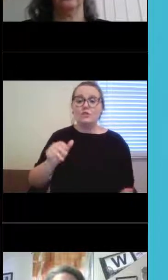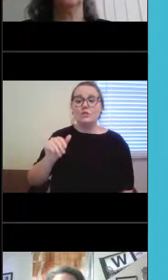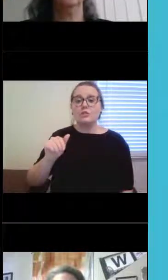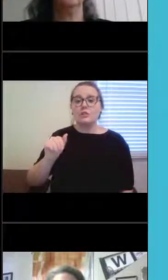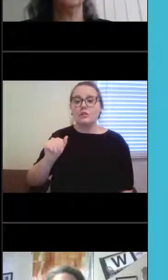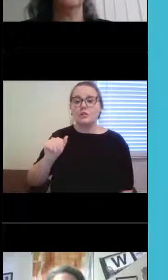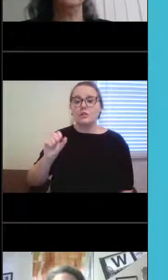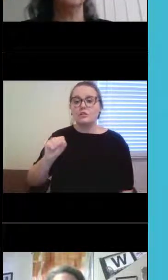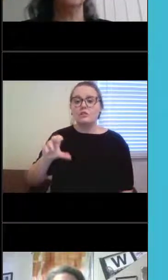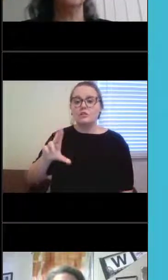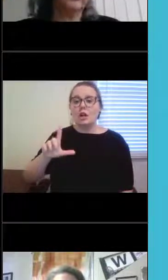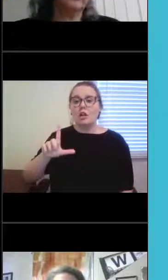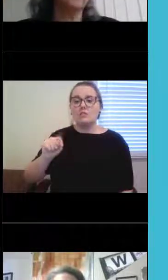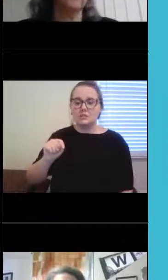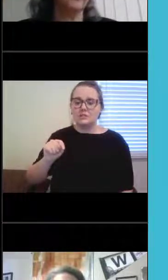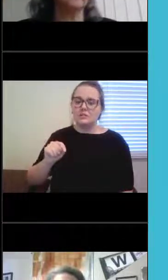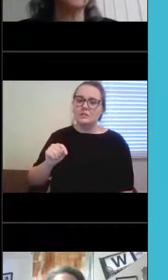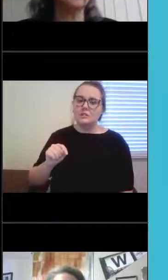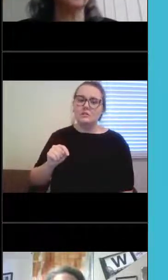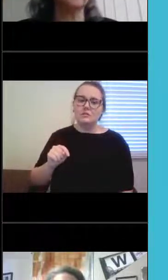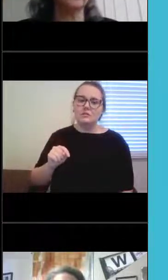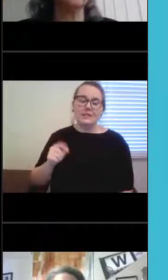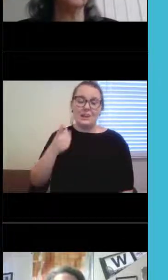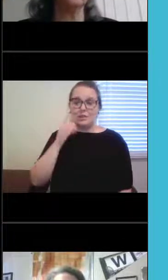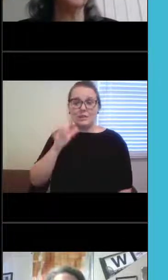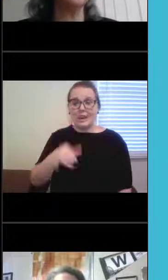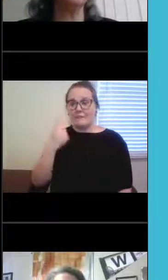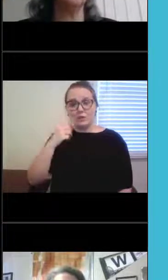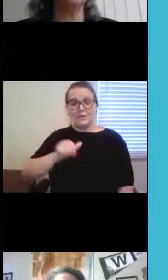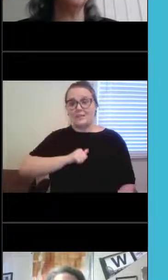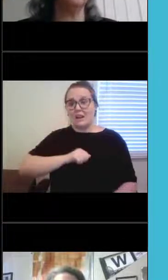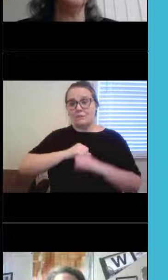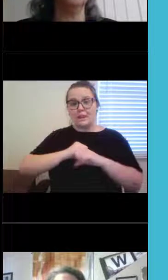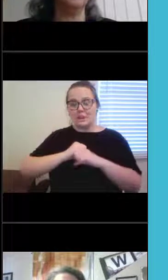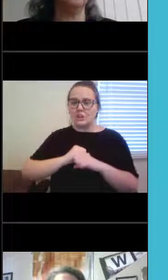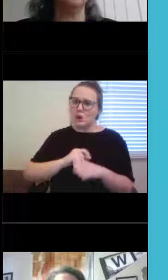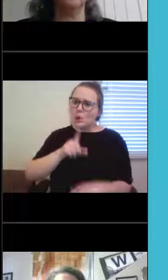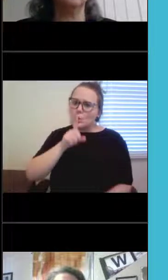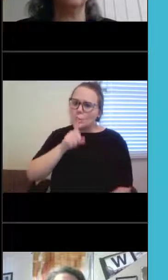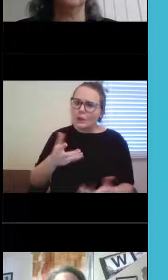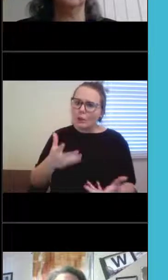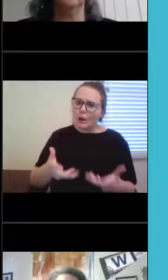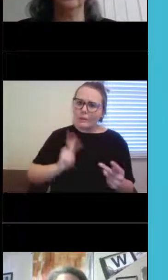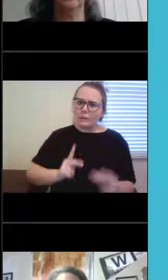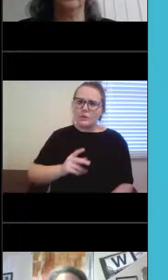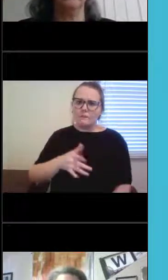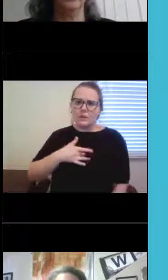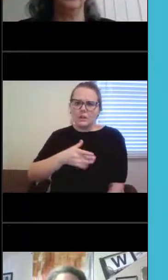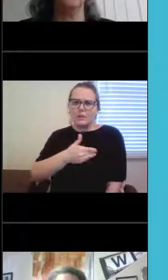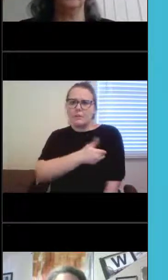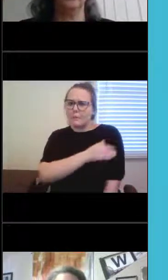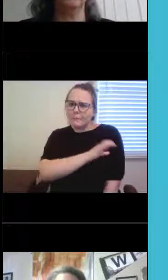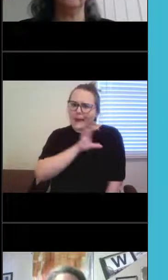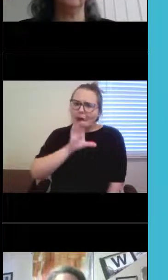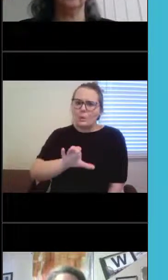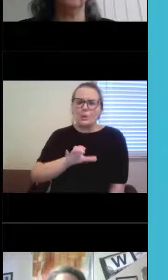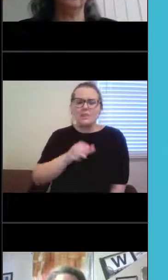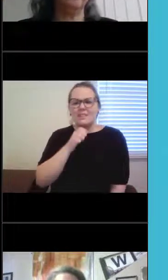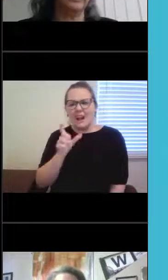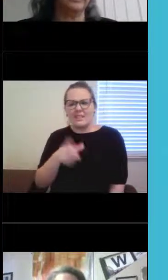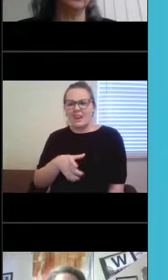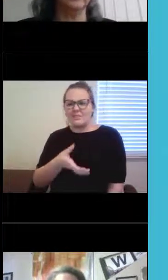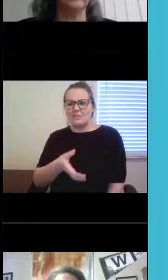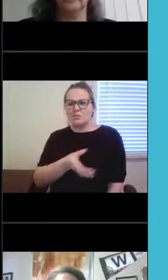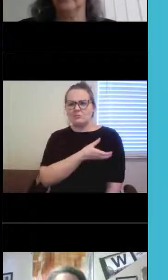to that as well, just for that, for self-protection, when really we want people to be empowered and not to feel that they have to do that,